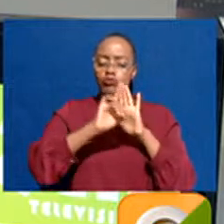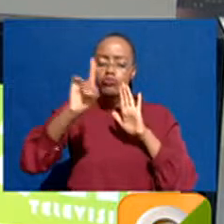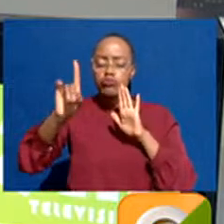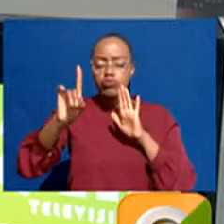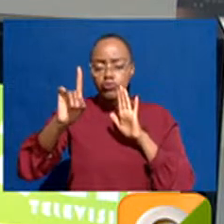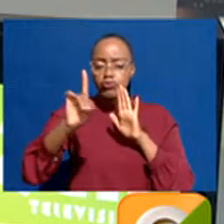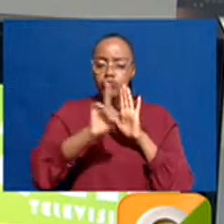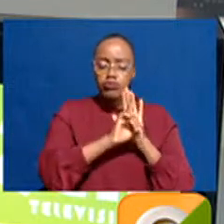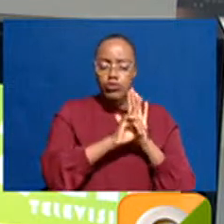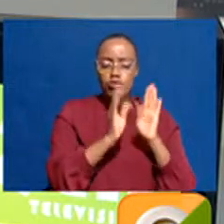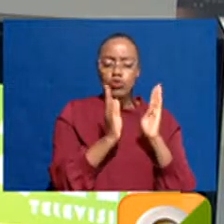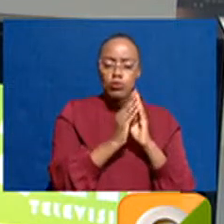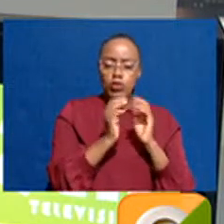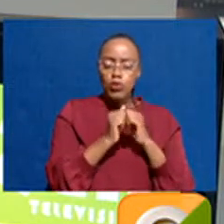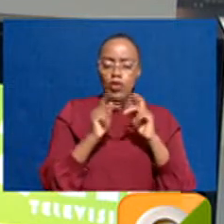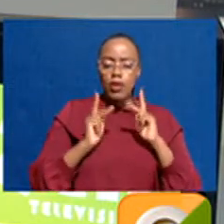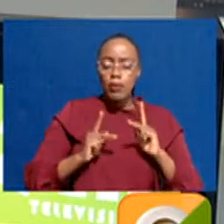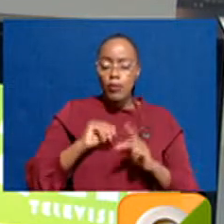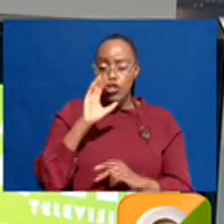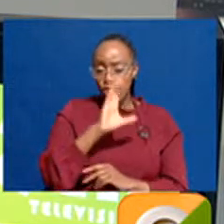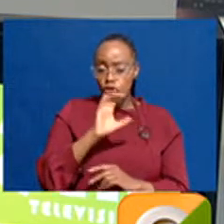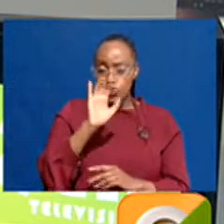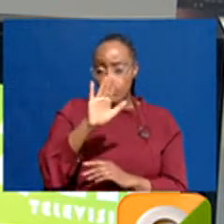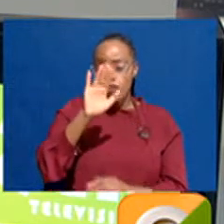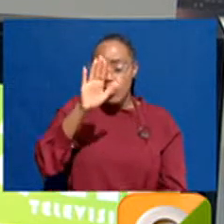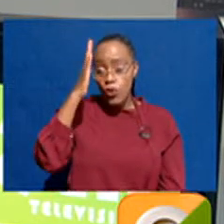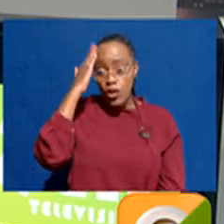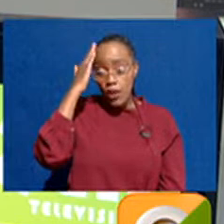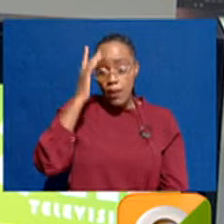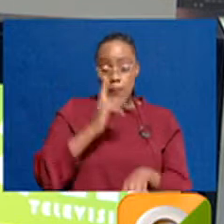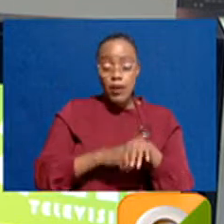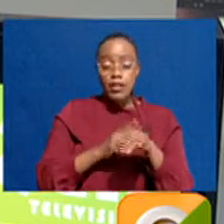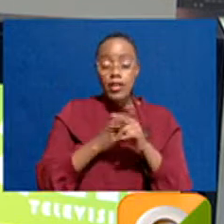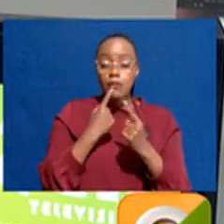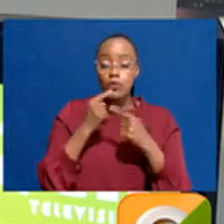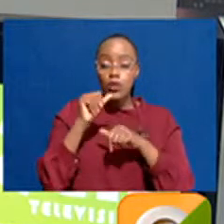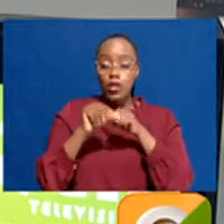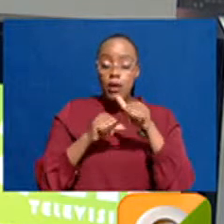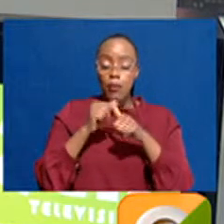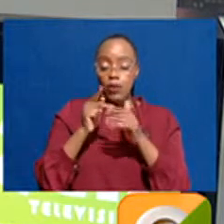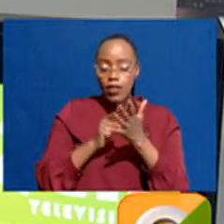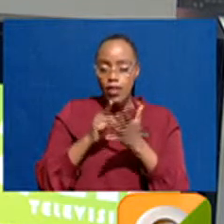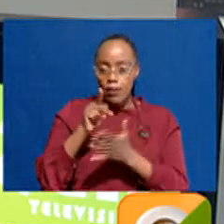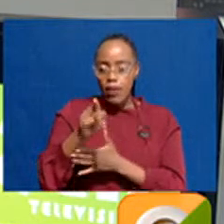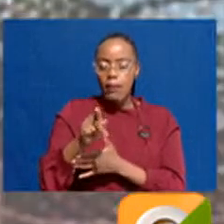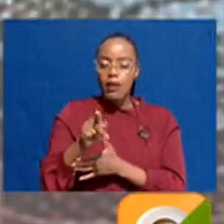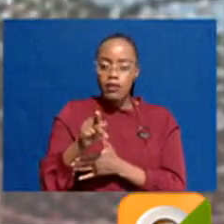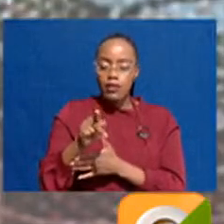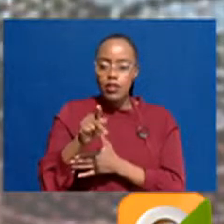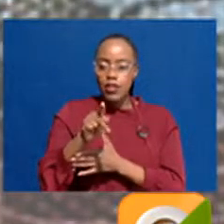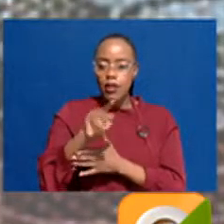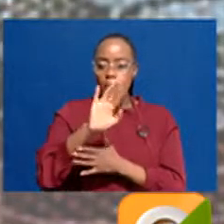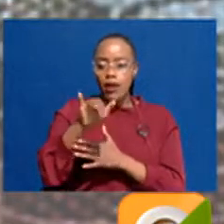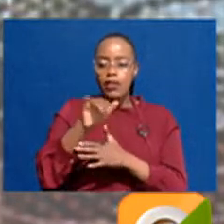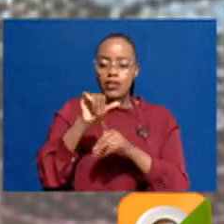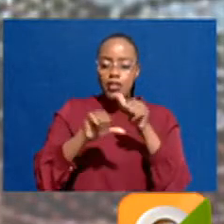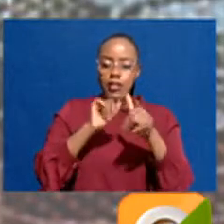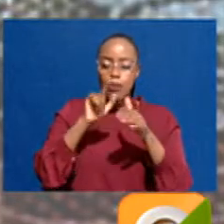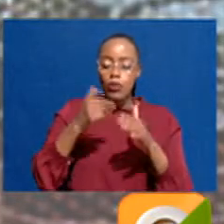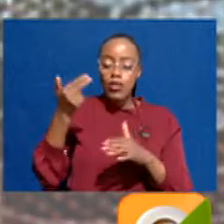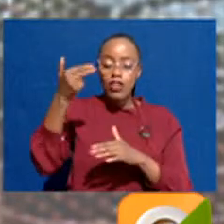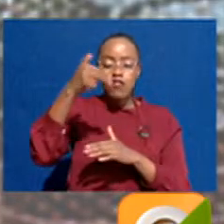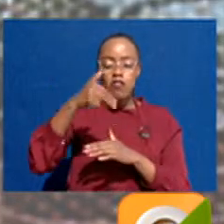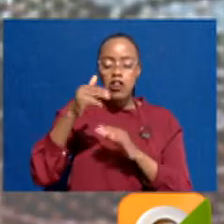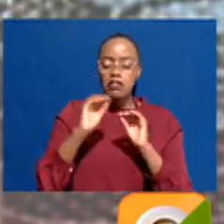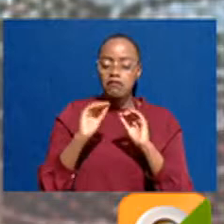to meet a constituents? Remember, when you talk about reimbursement, it's not just about the fuel.